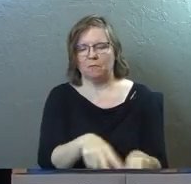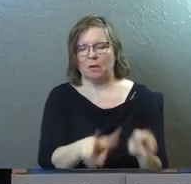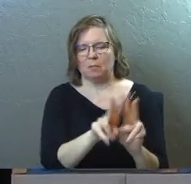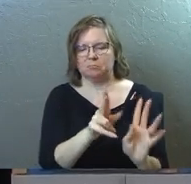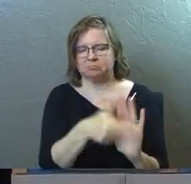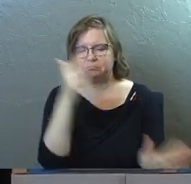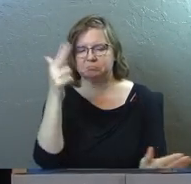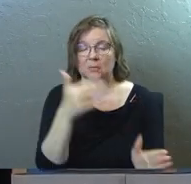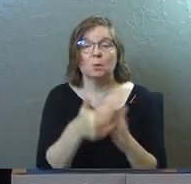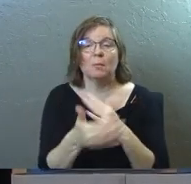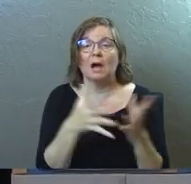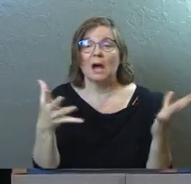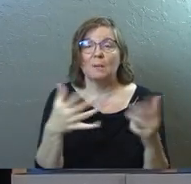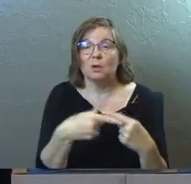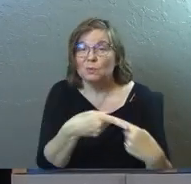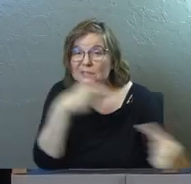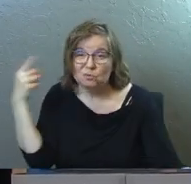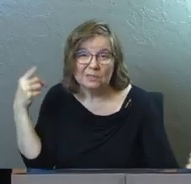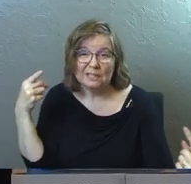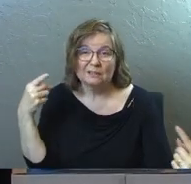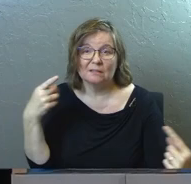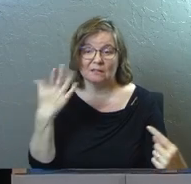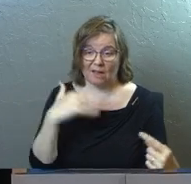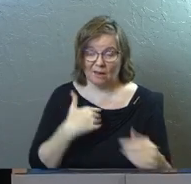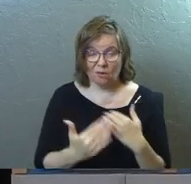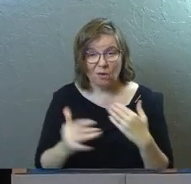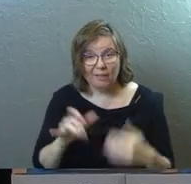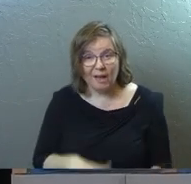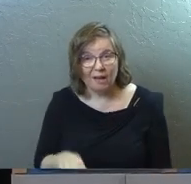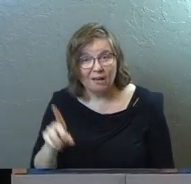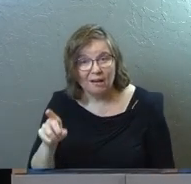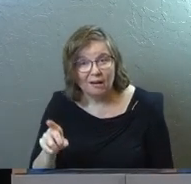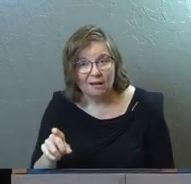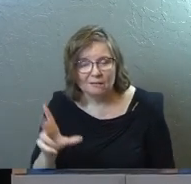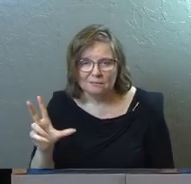way, shape, or form, no matter how much we disagree, has God ever called us to that?